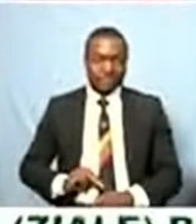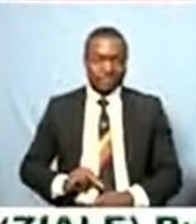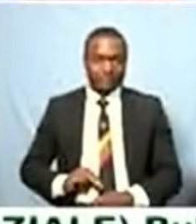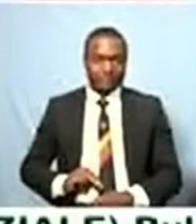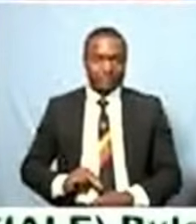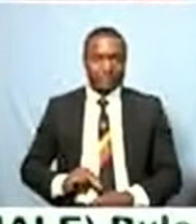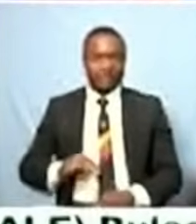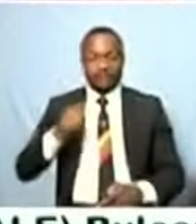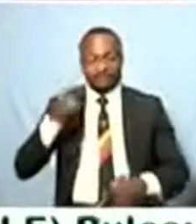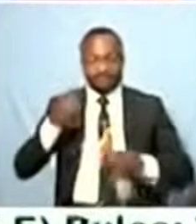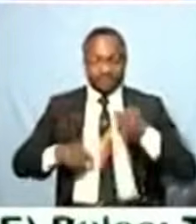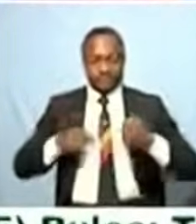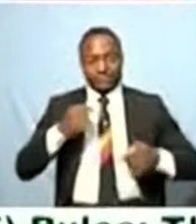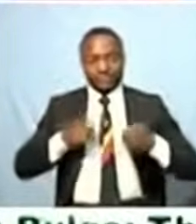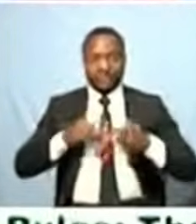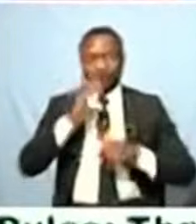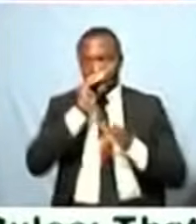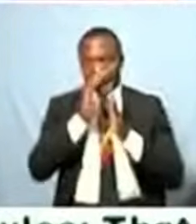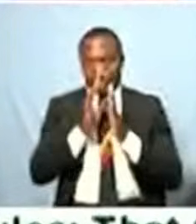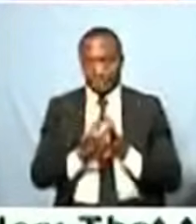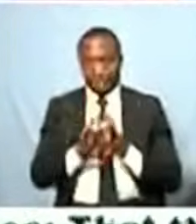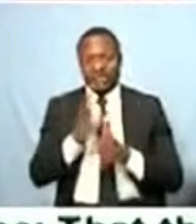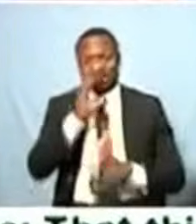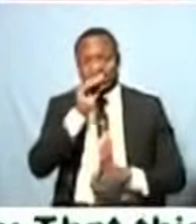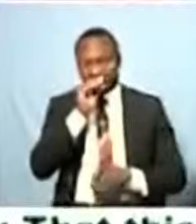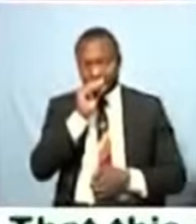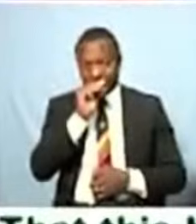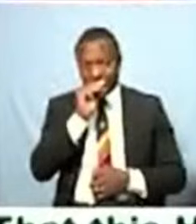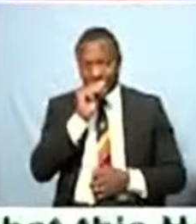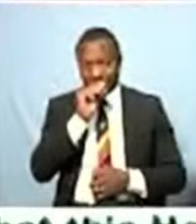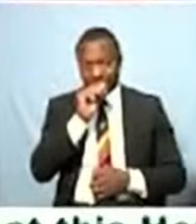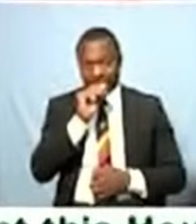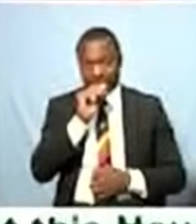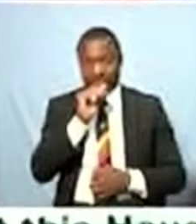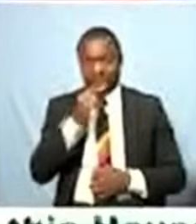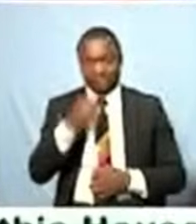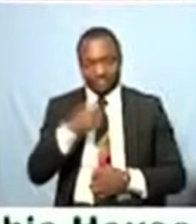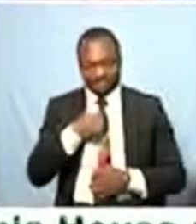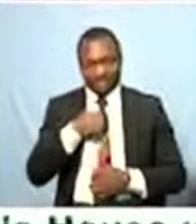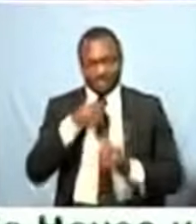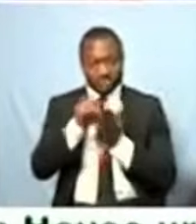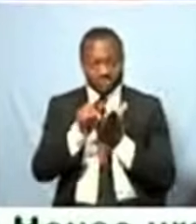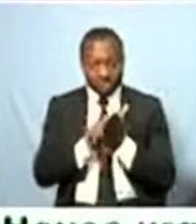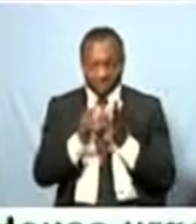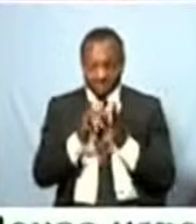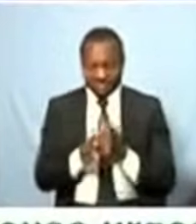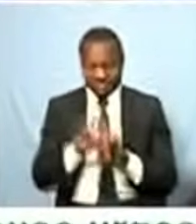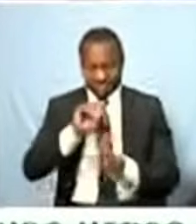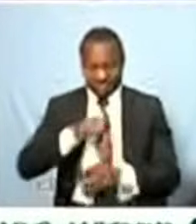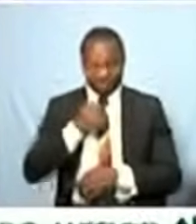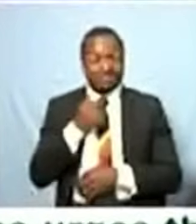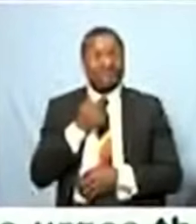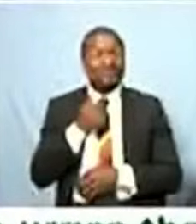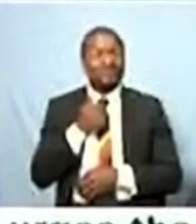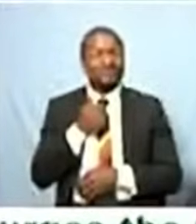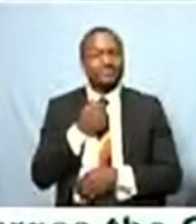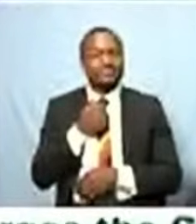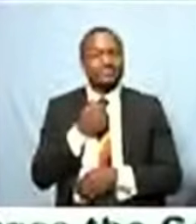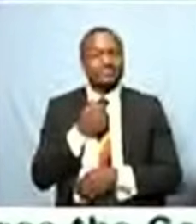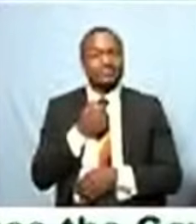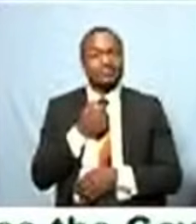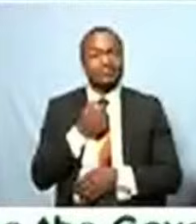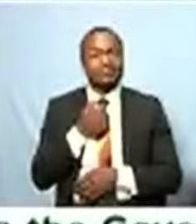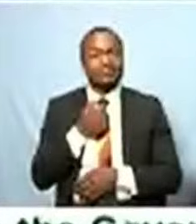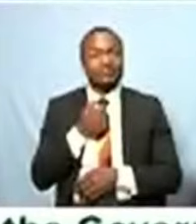for Kanfinsa. Madam Speaker, speaking from the bar where I'm privileged to be myself, I want